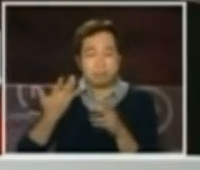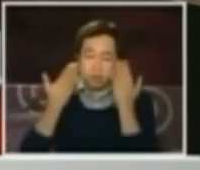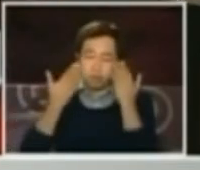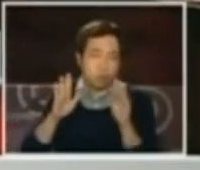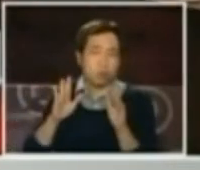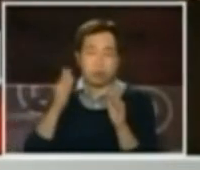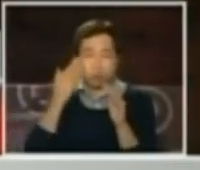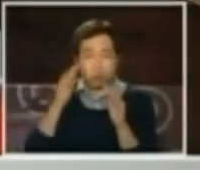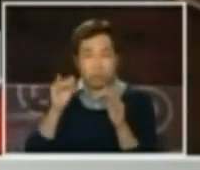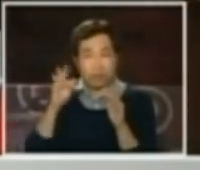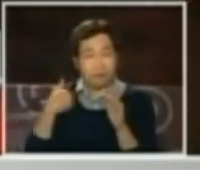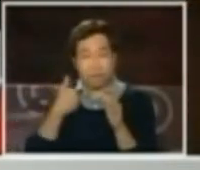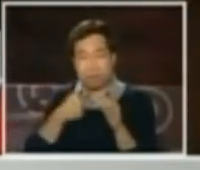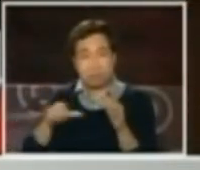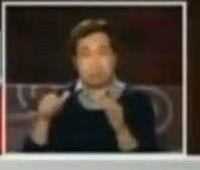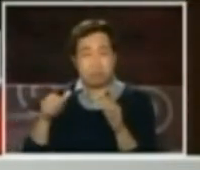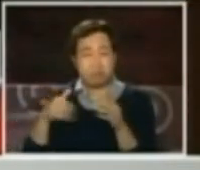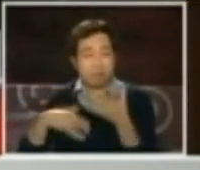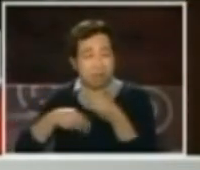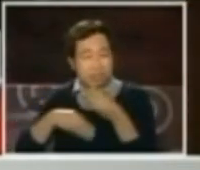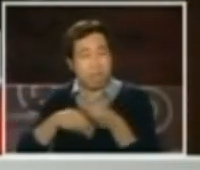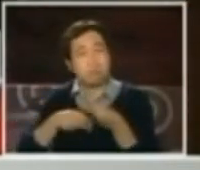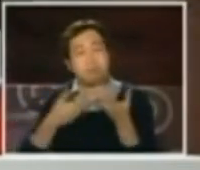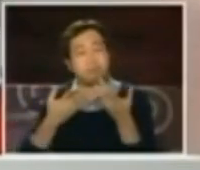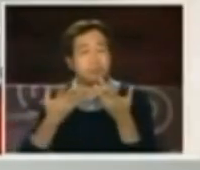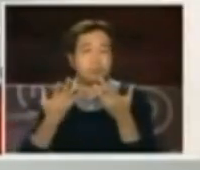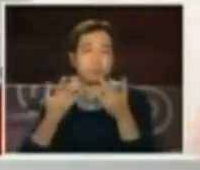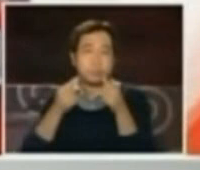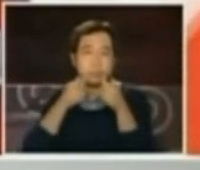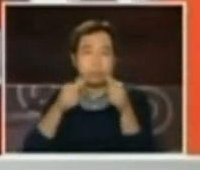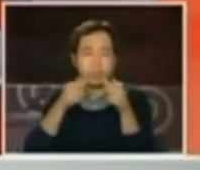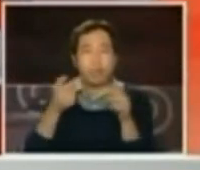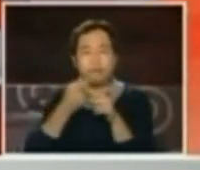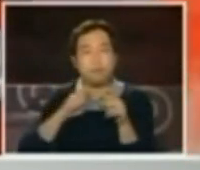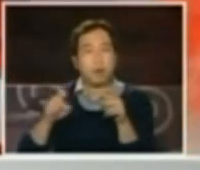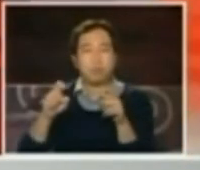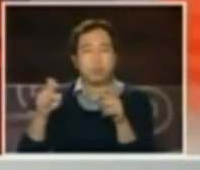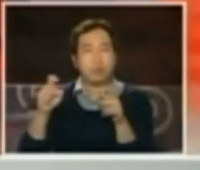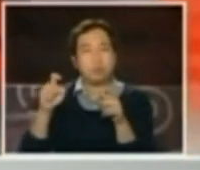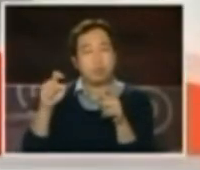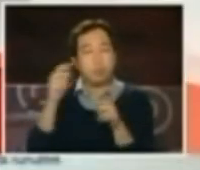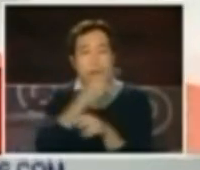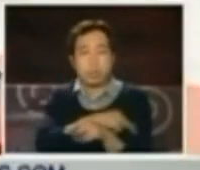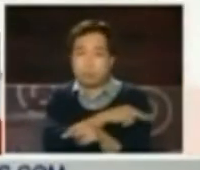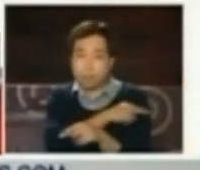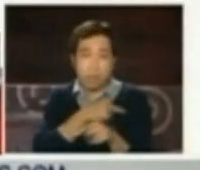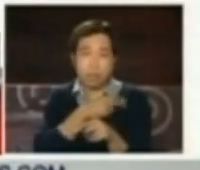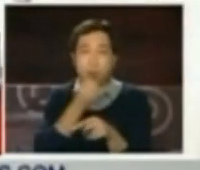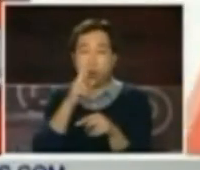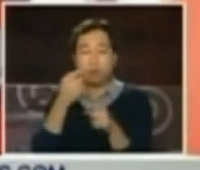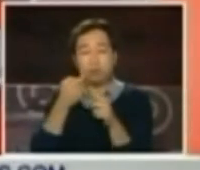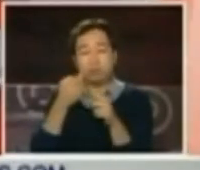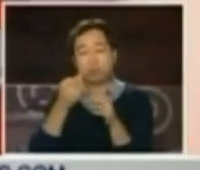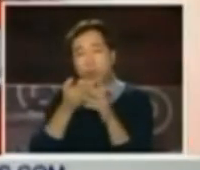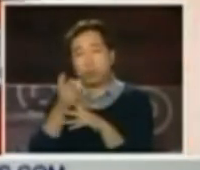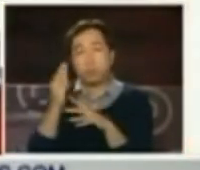will be any written statement, perhaps through the corporate communications office of the hospital, or either through the public